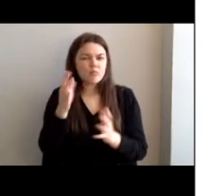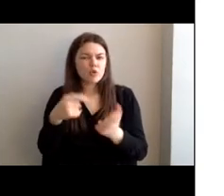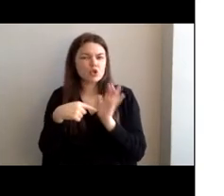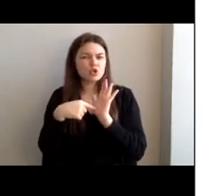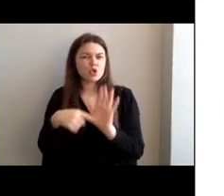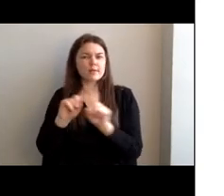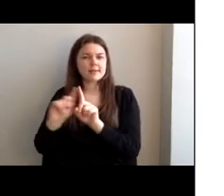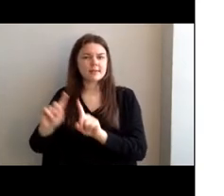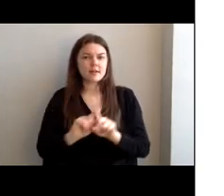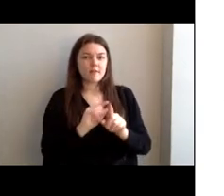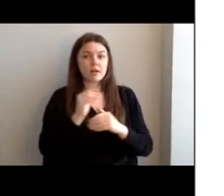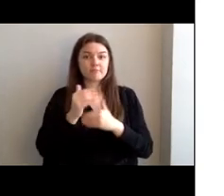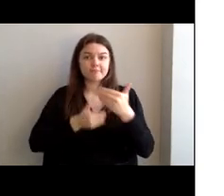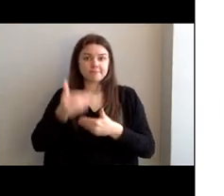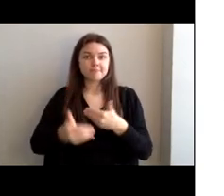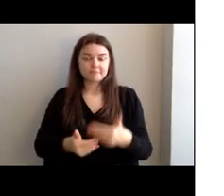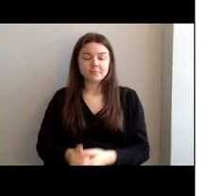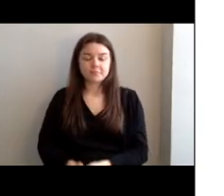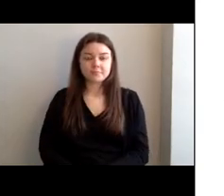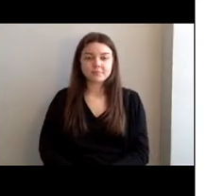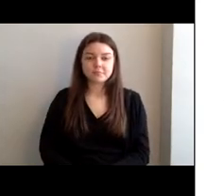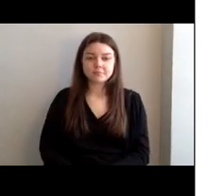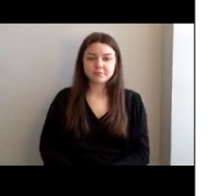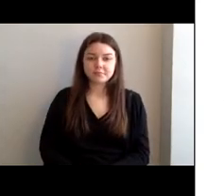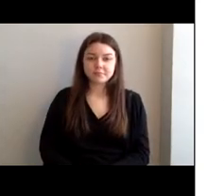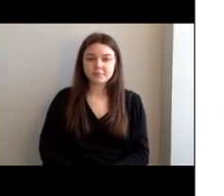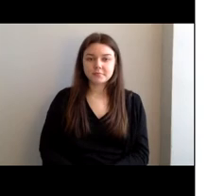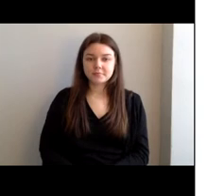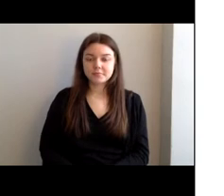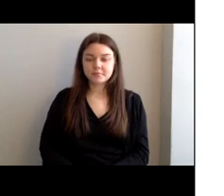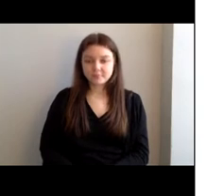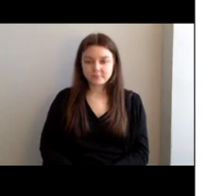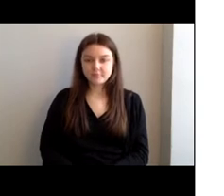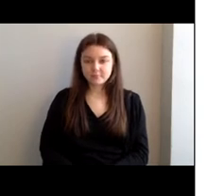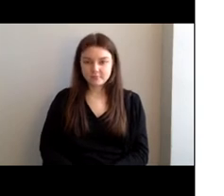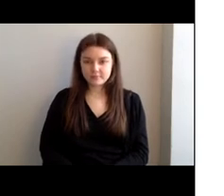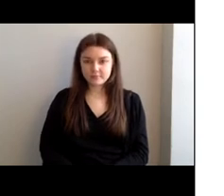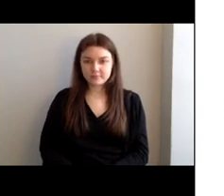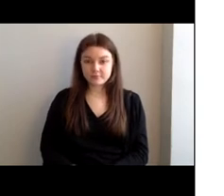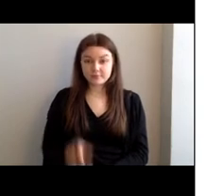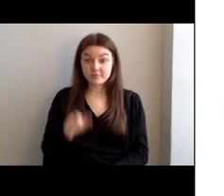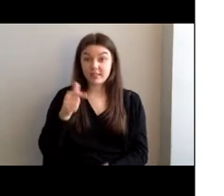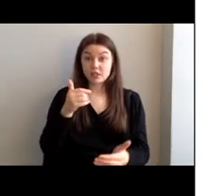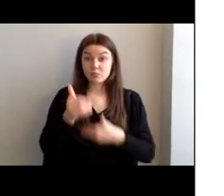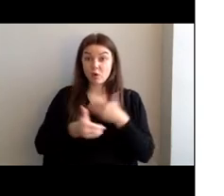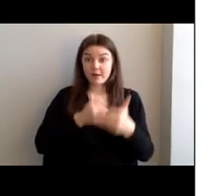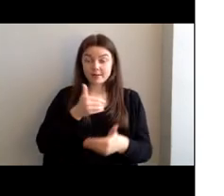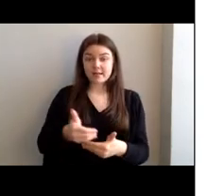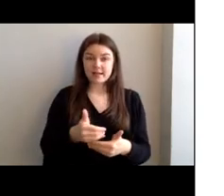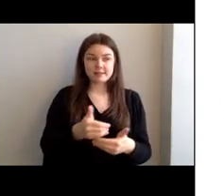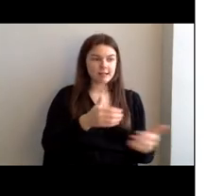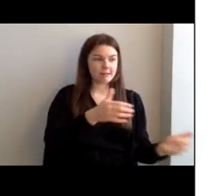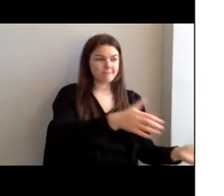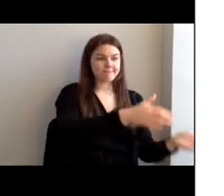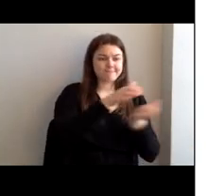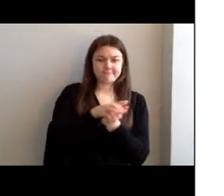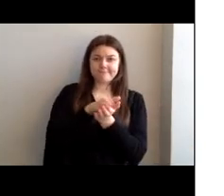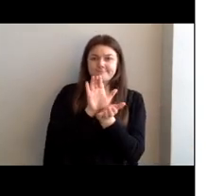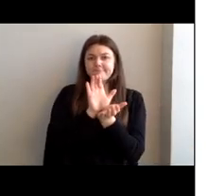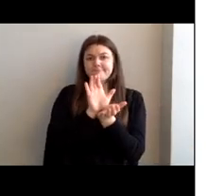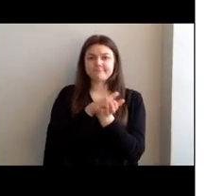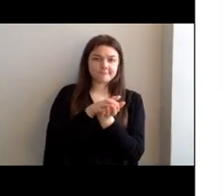facility operations that can occur across the United States. So this process of taking a whole scallop down to